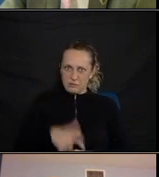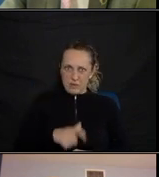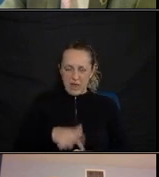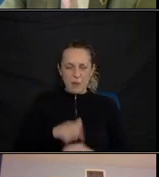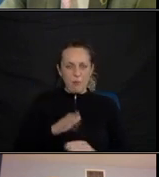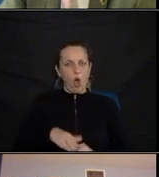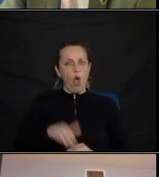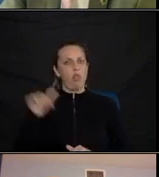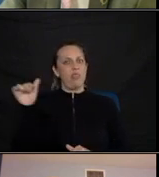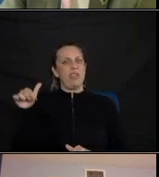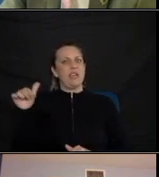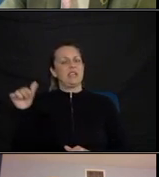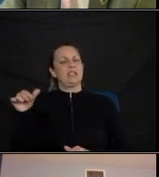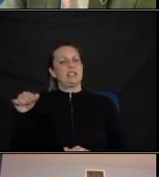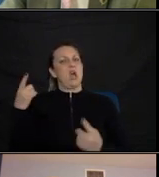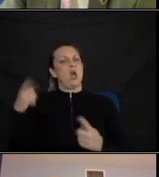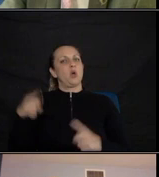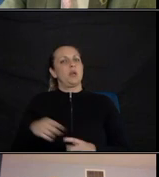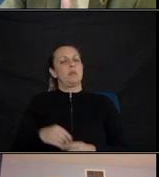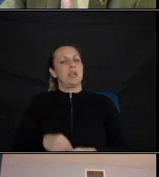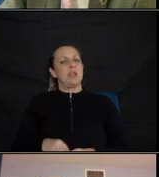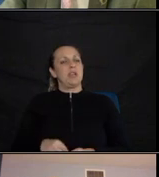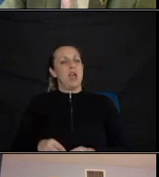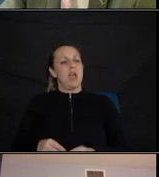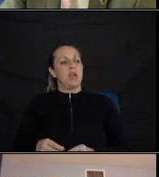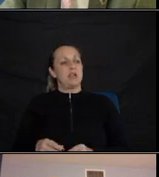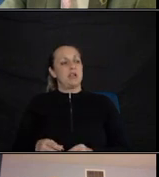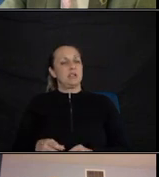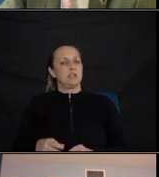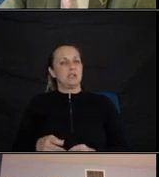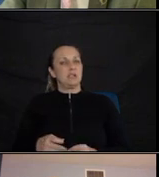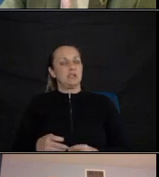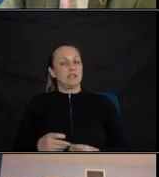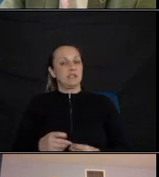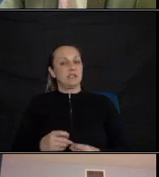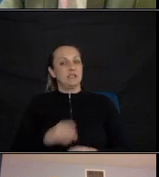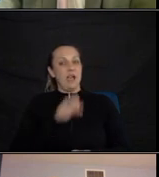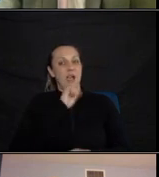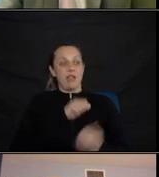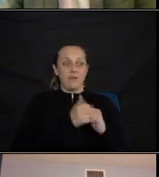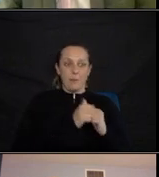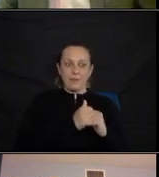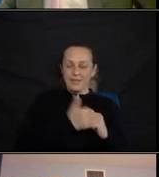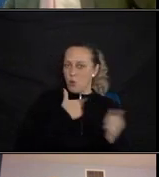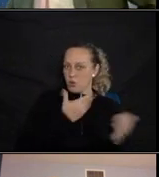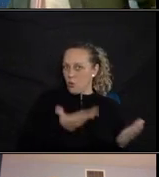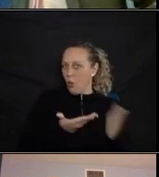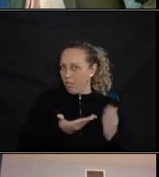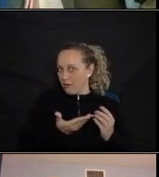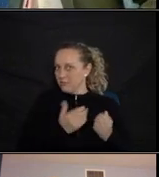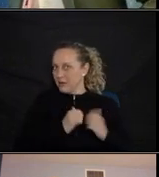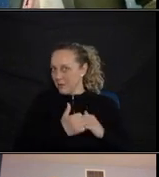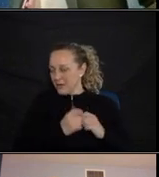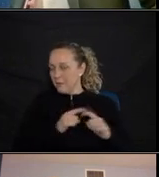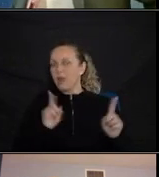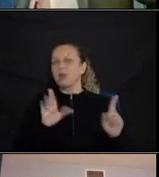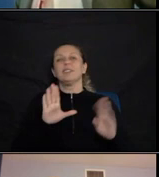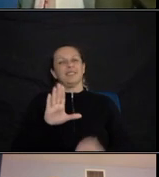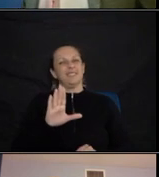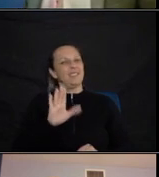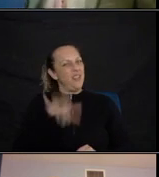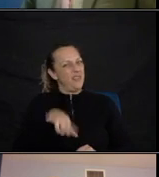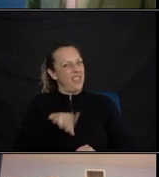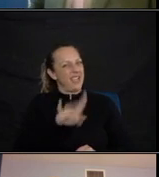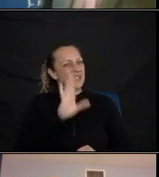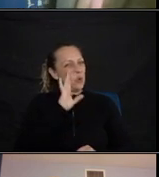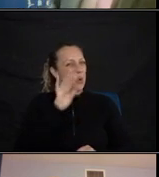on this agreement. And I love competition, and we should welcome competition, but that's,